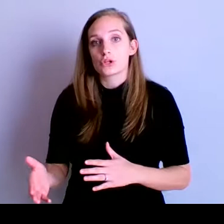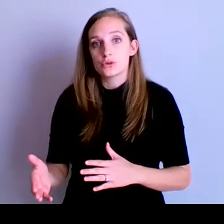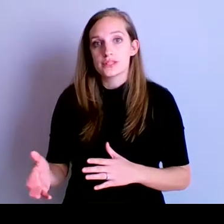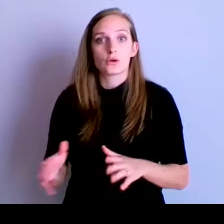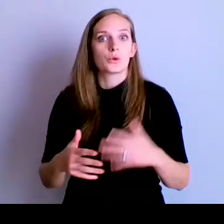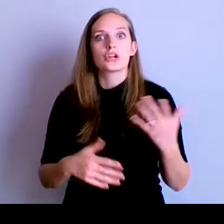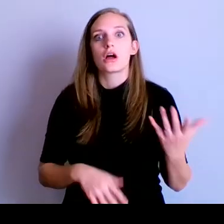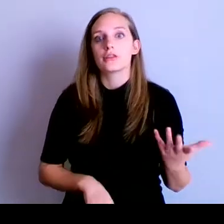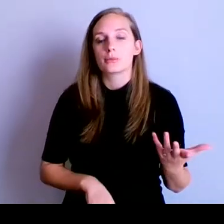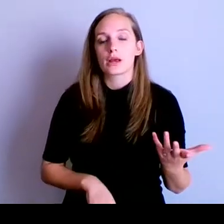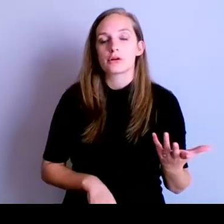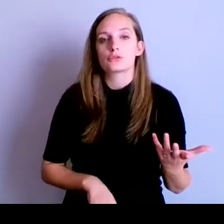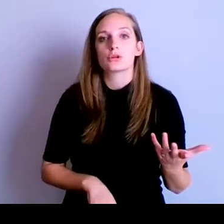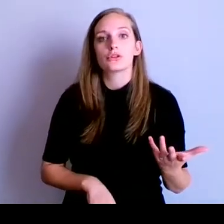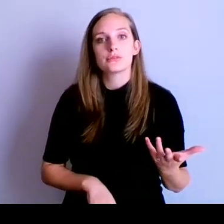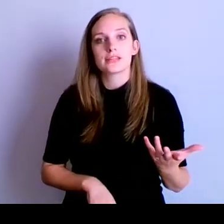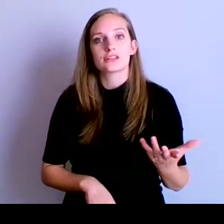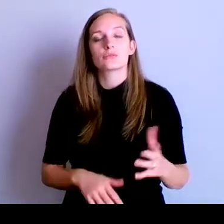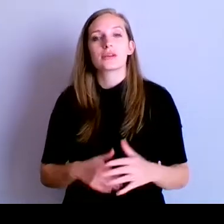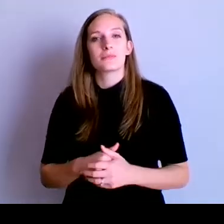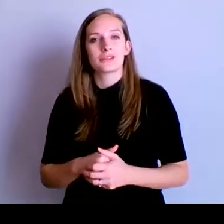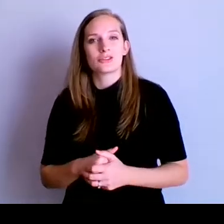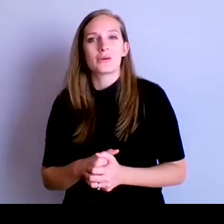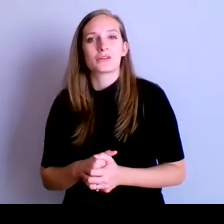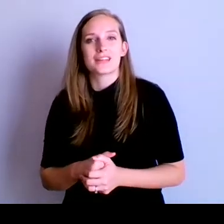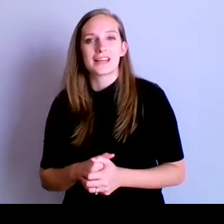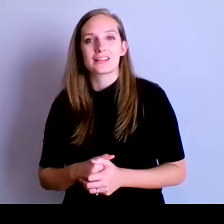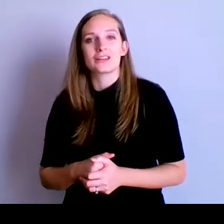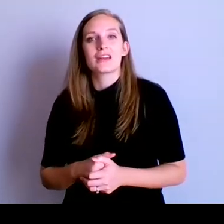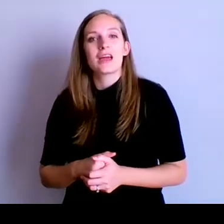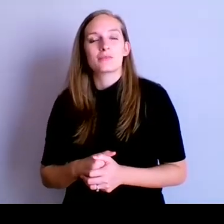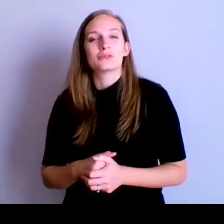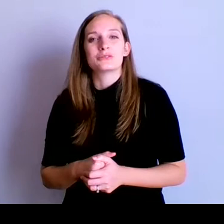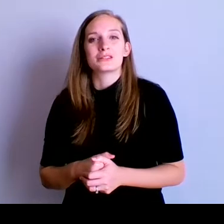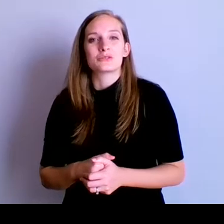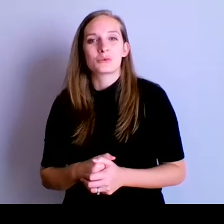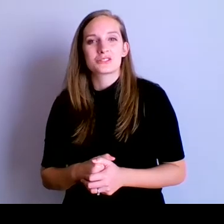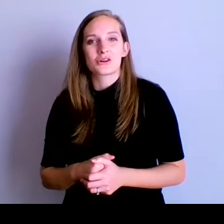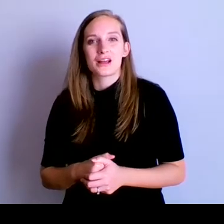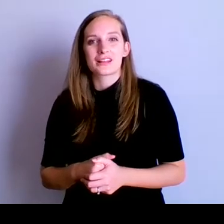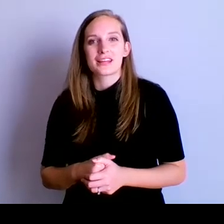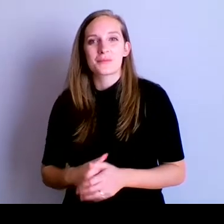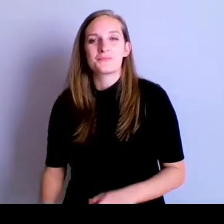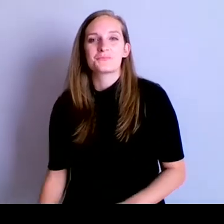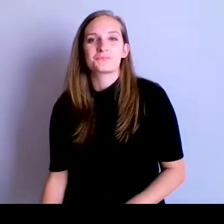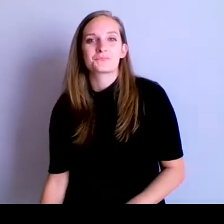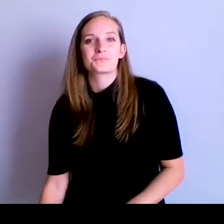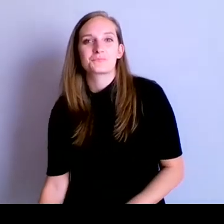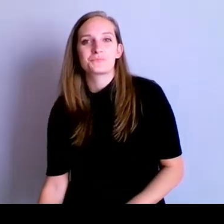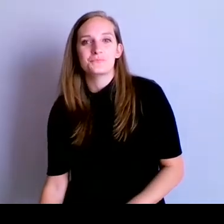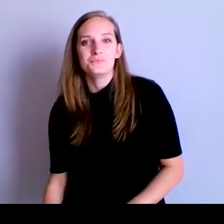handshape we're using or which other parameters we're using so we can make sure that we're signing and producing those words correctly.